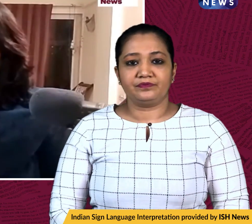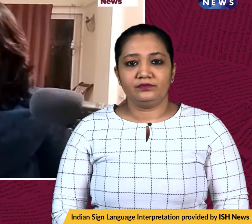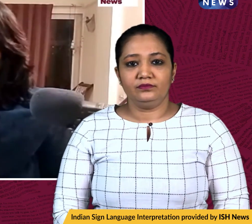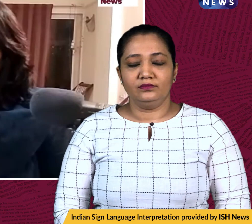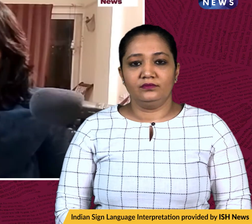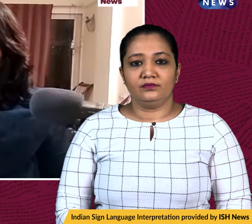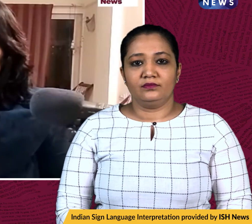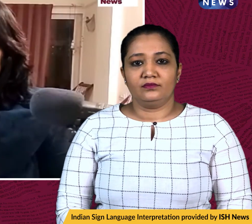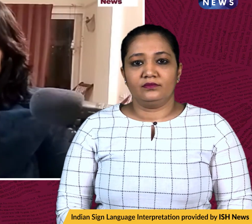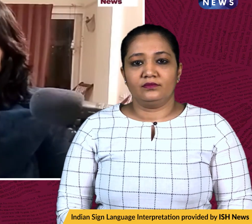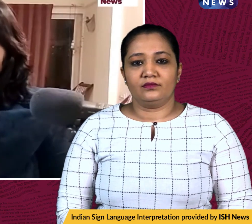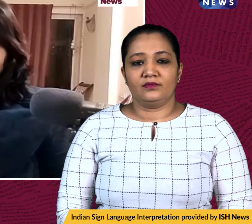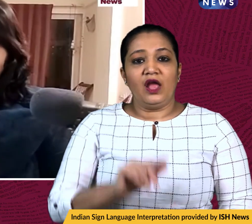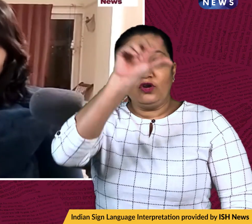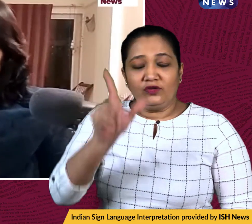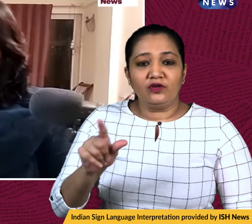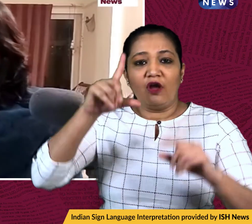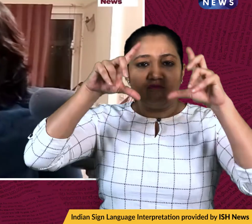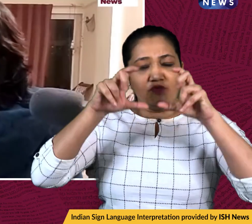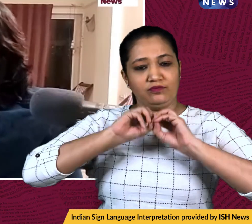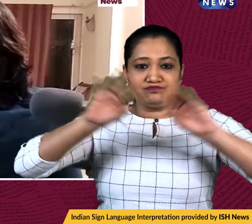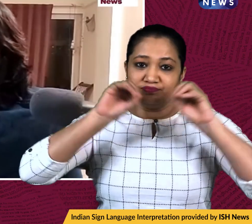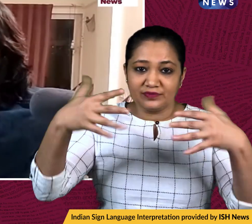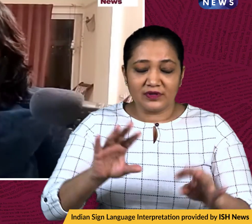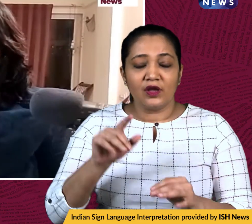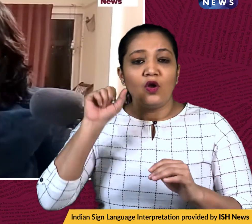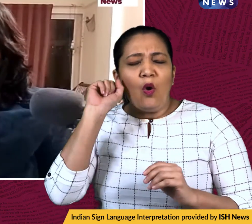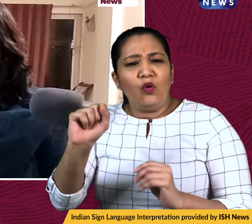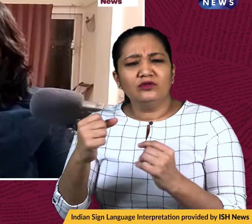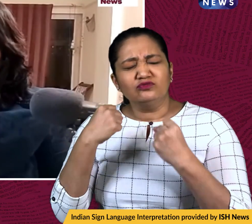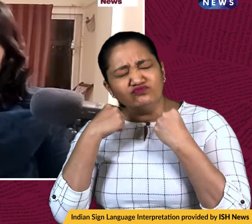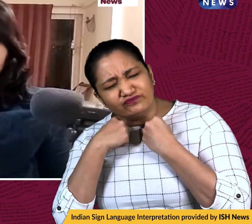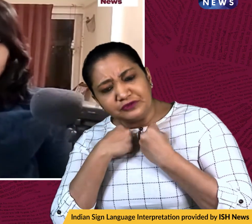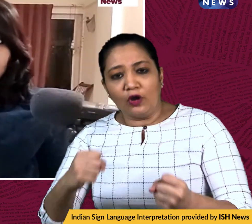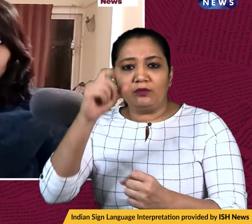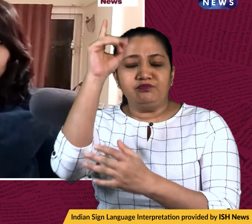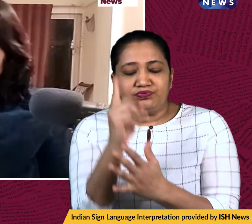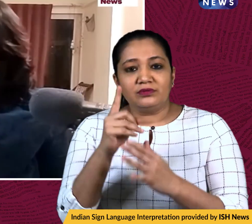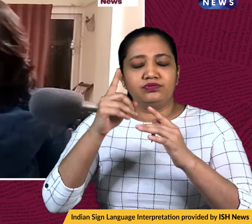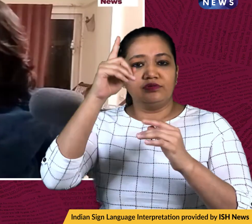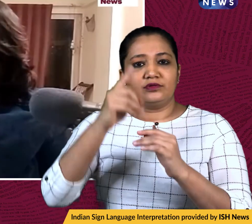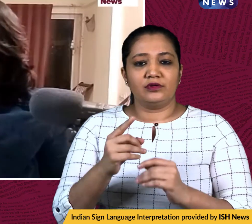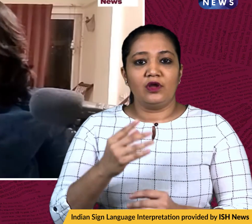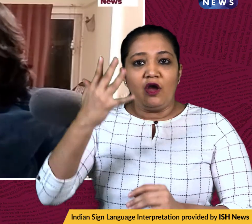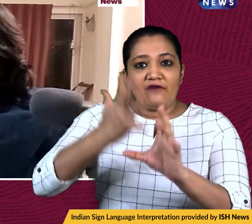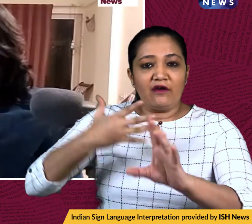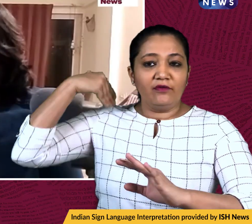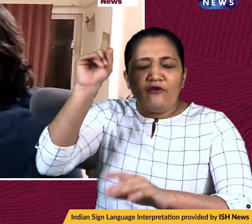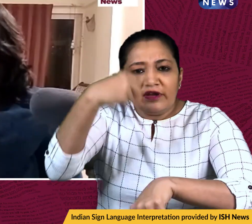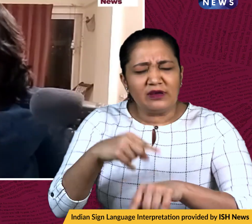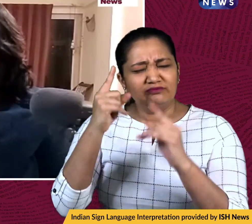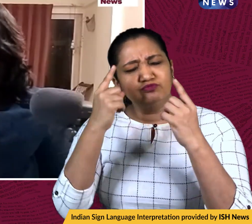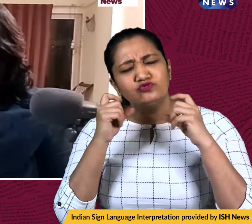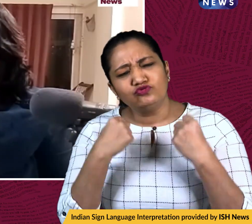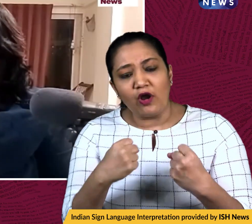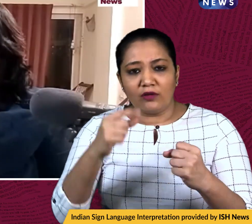news, North Korea has released photographs which it said were taken from its most powerful missile launch in 5 years. Now,